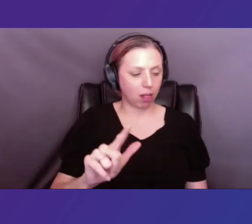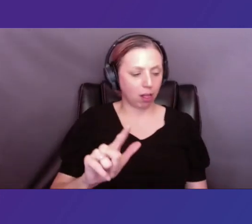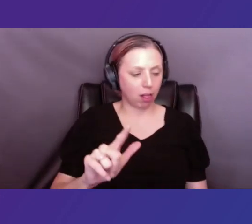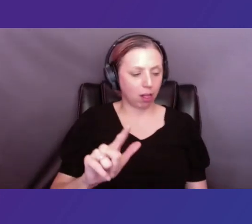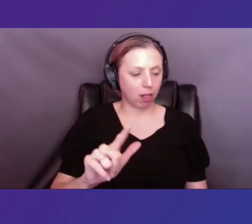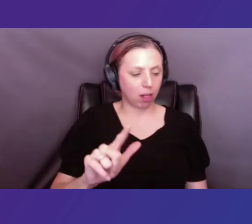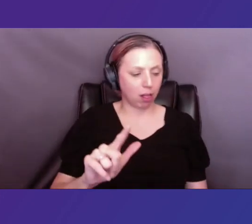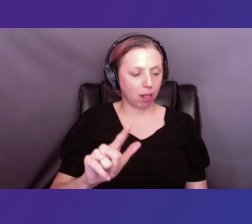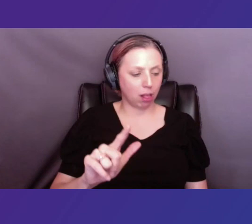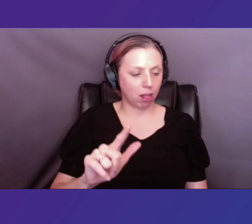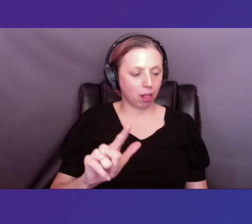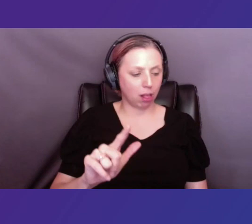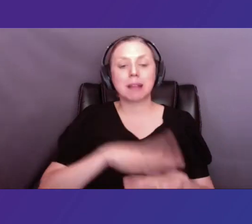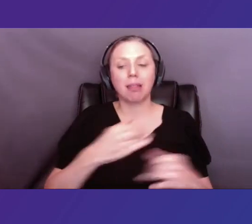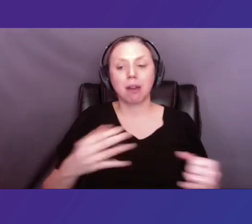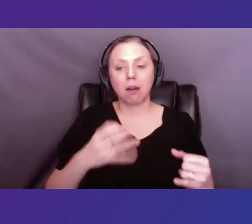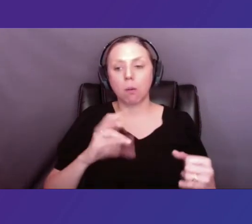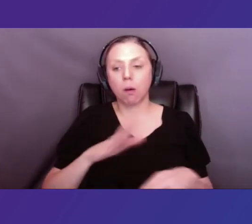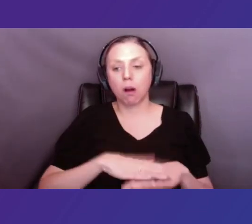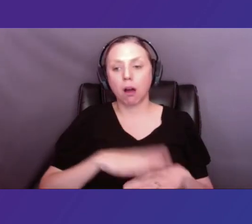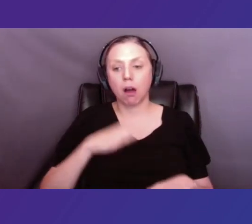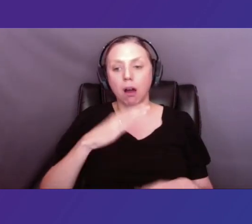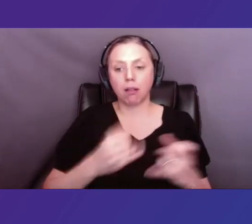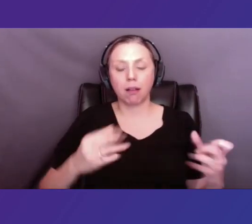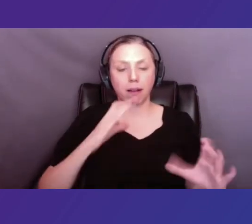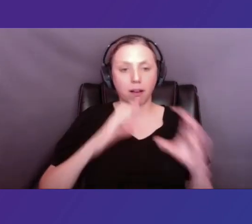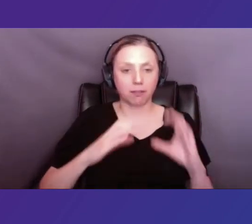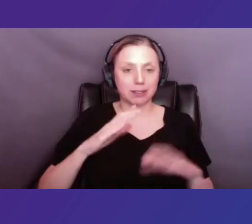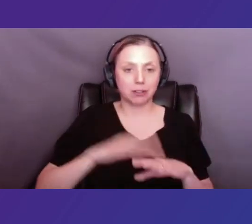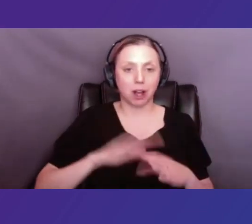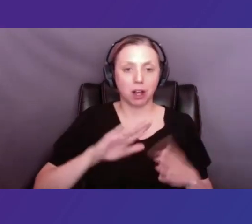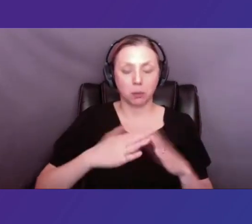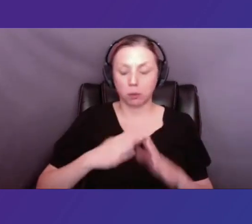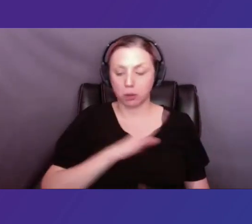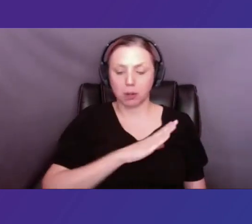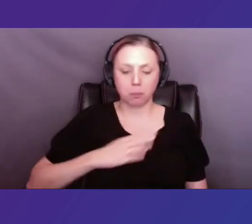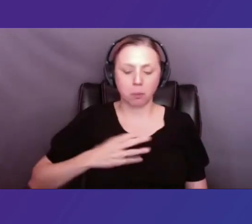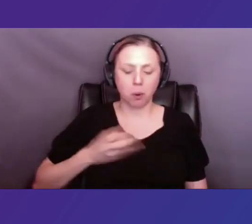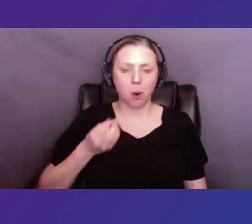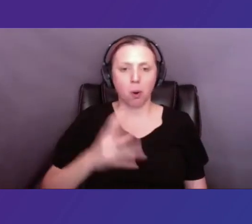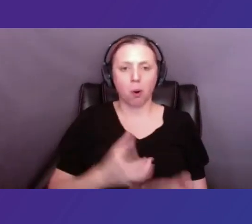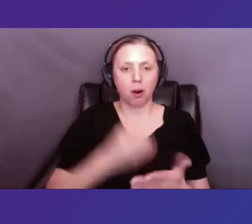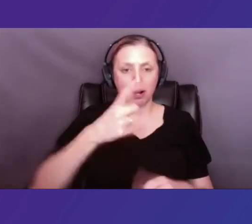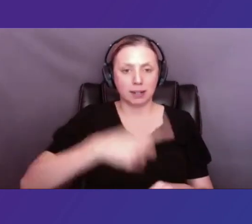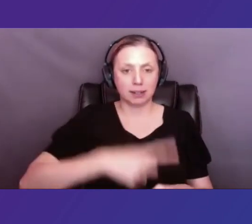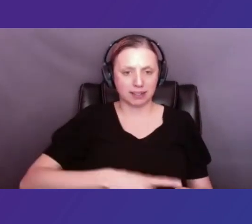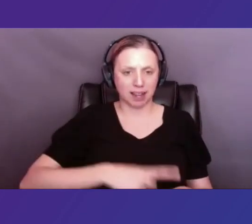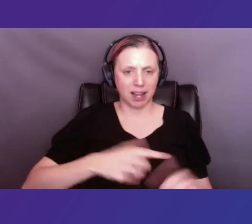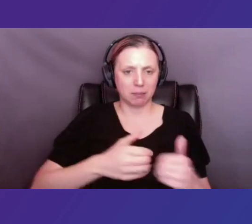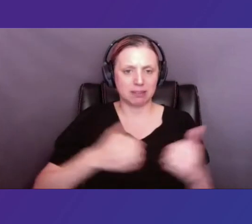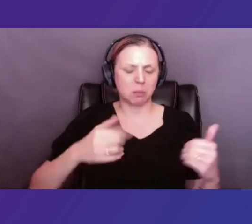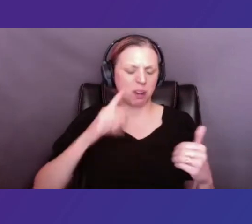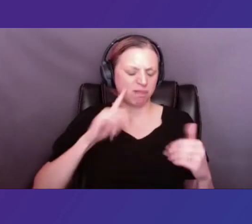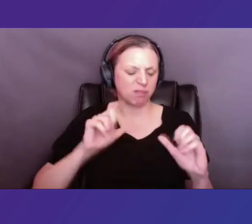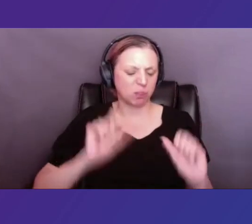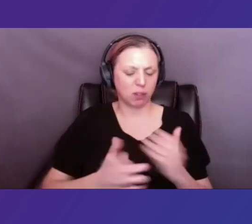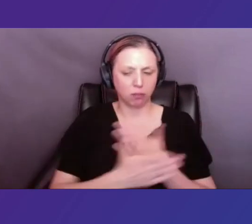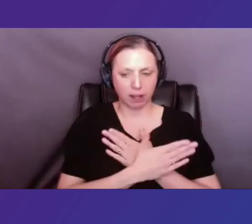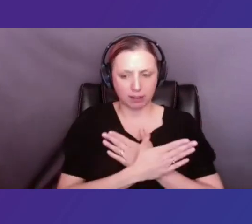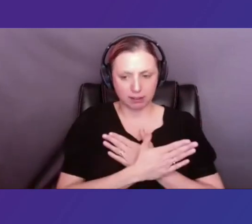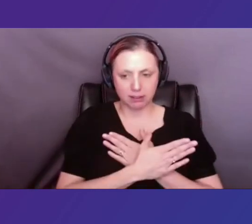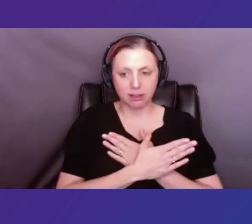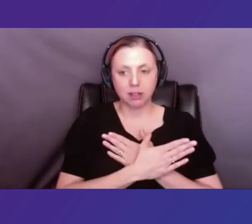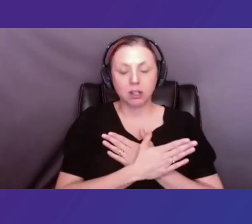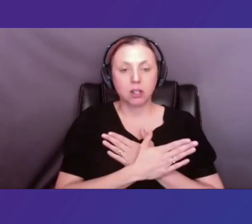online conversations at our community board, or take some time away from the screen and rest. To explore